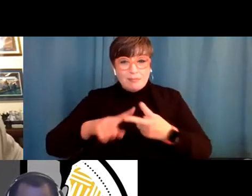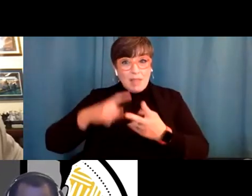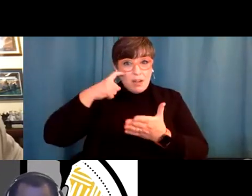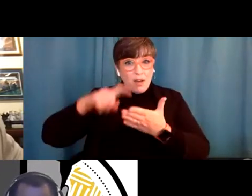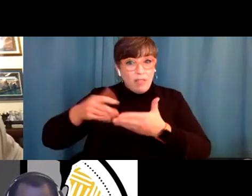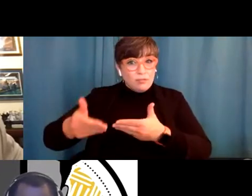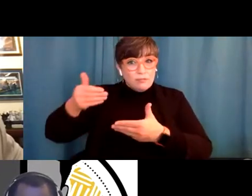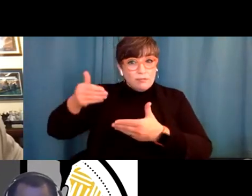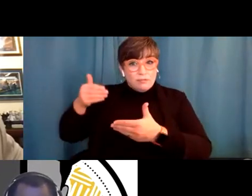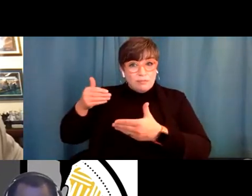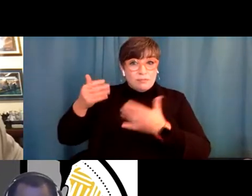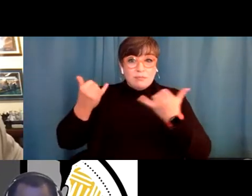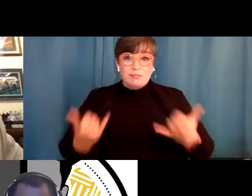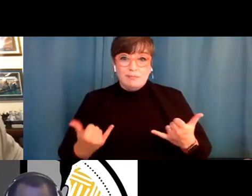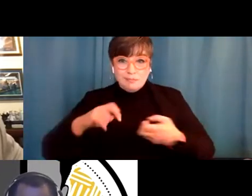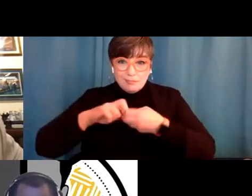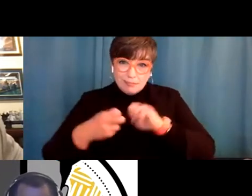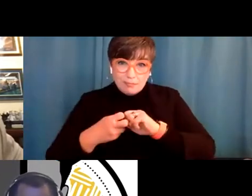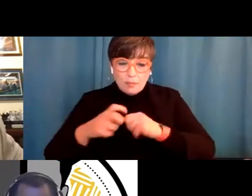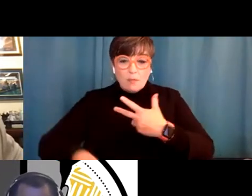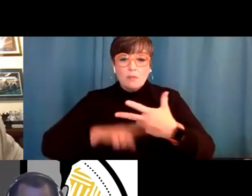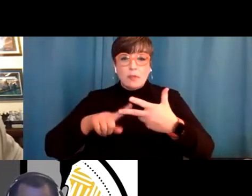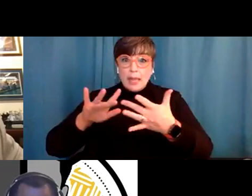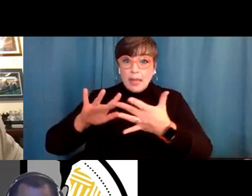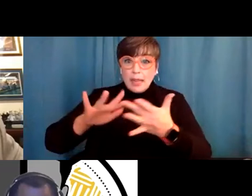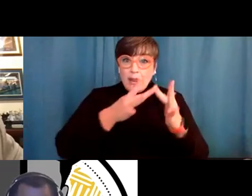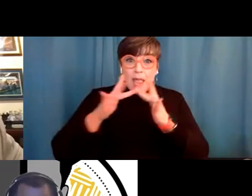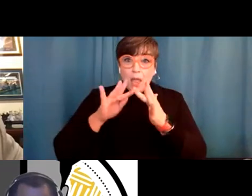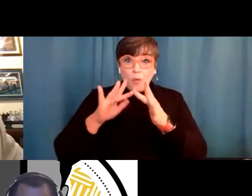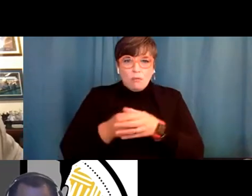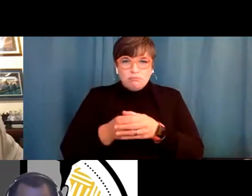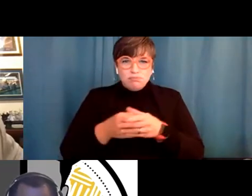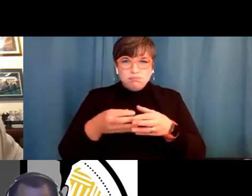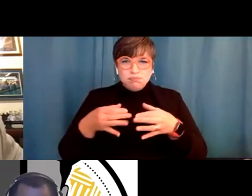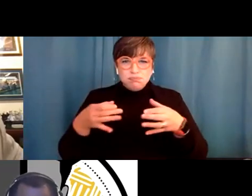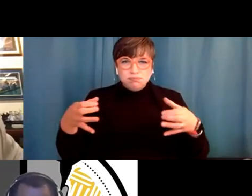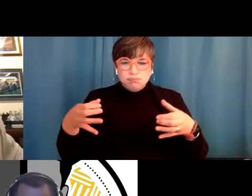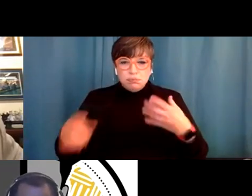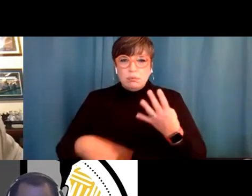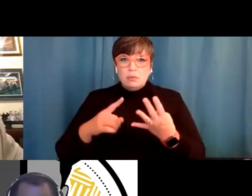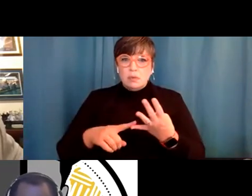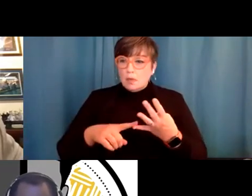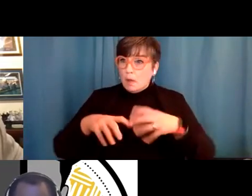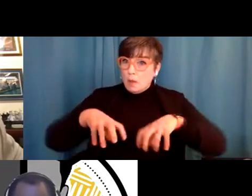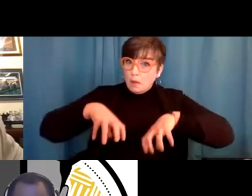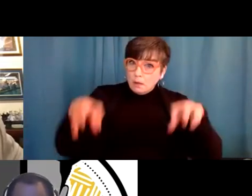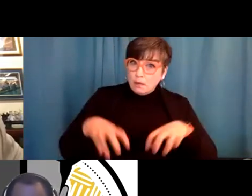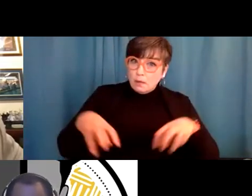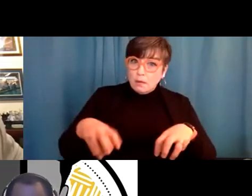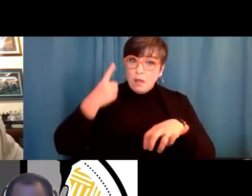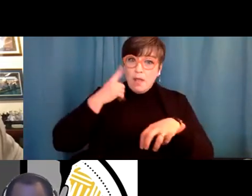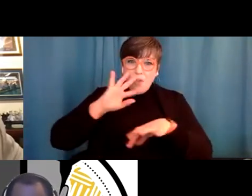personal networks, and to find common ground in social action. And I am very glad that during this time